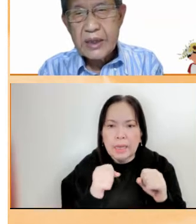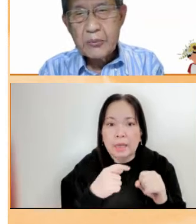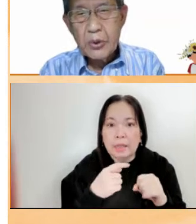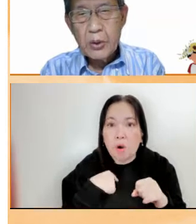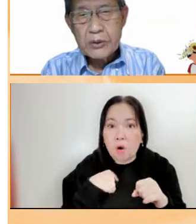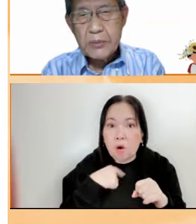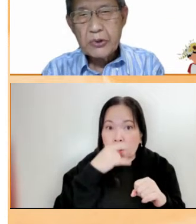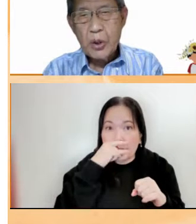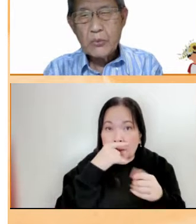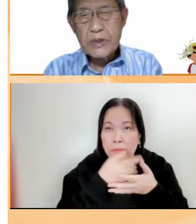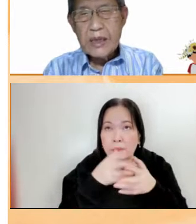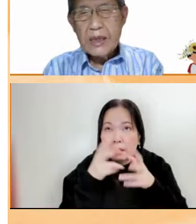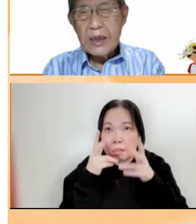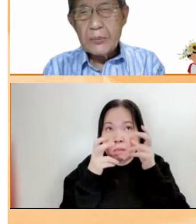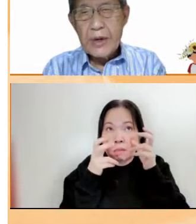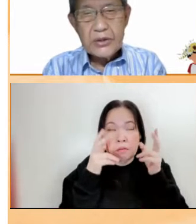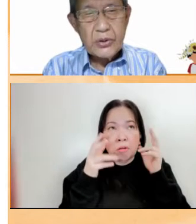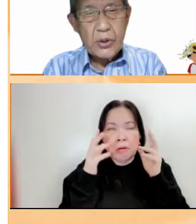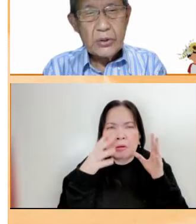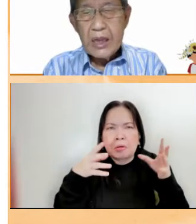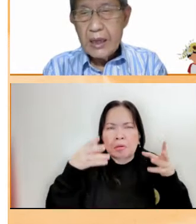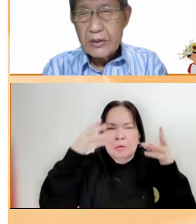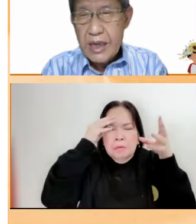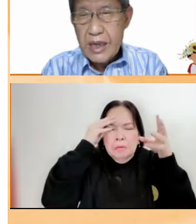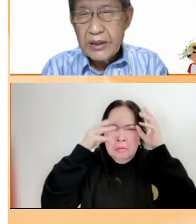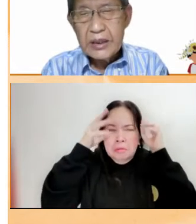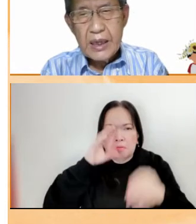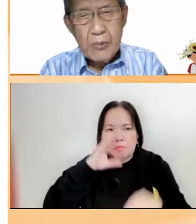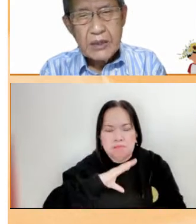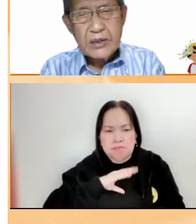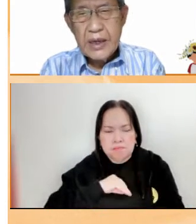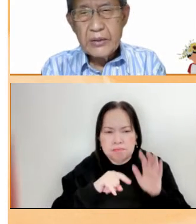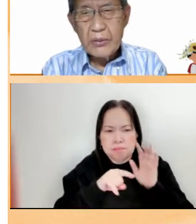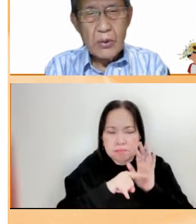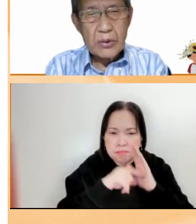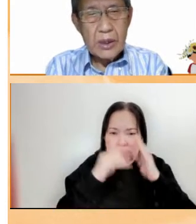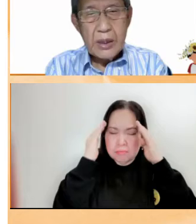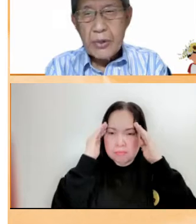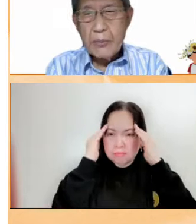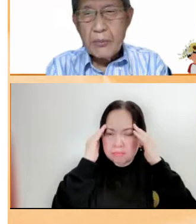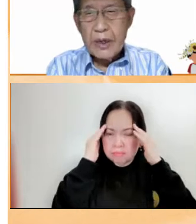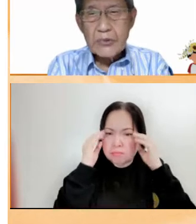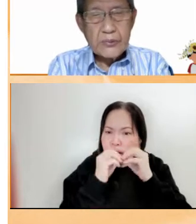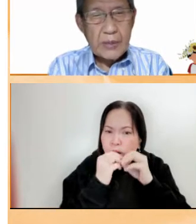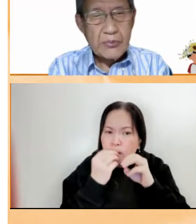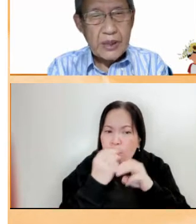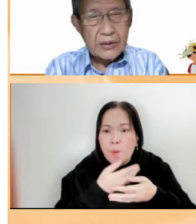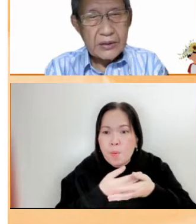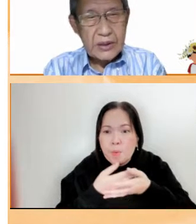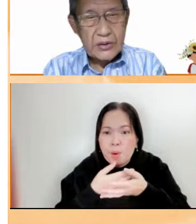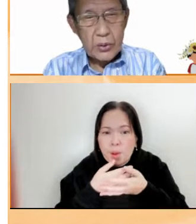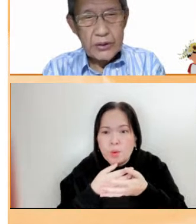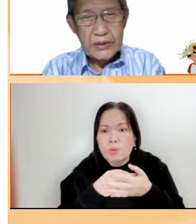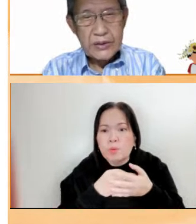stress symptoms, depression, anxiety, and much later on, problems of